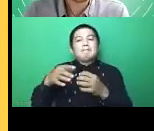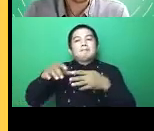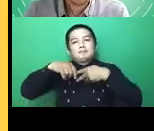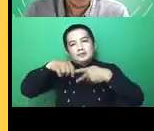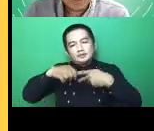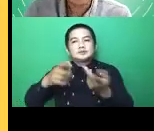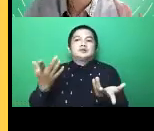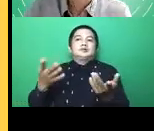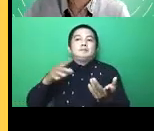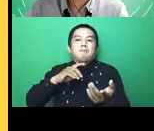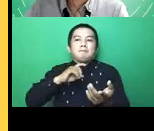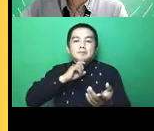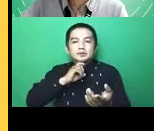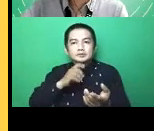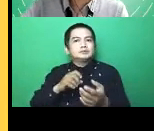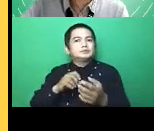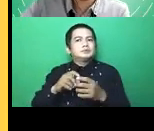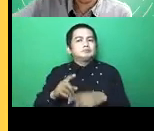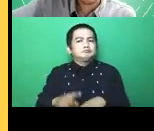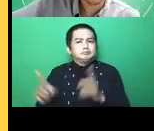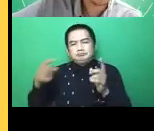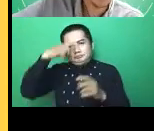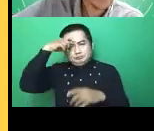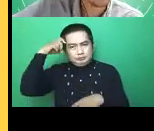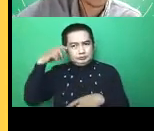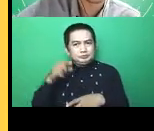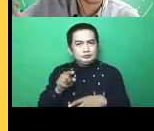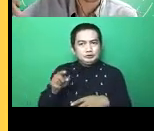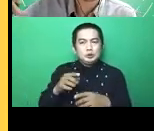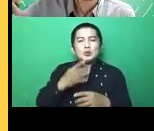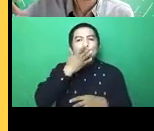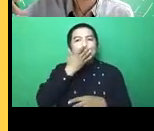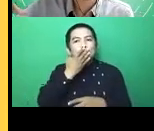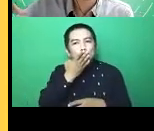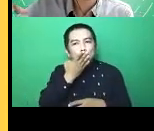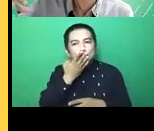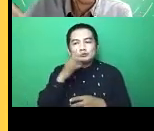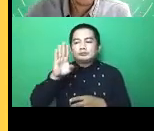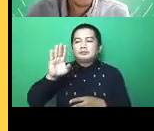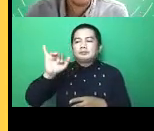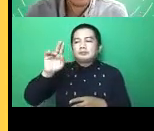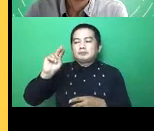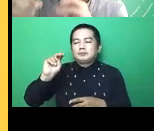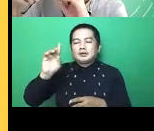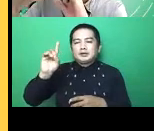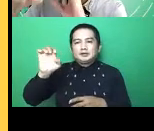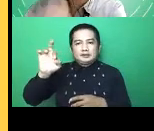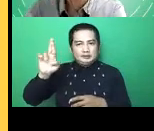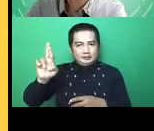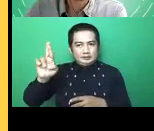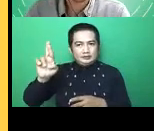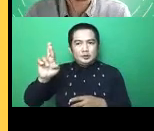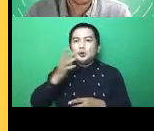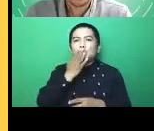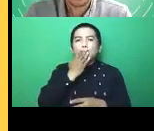metals. And because what they've done is they've actually used colored binder, you can actually make these